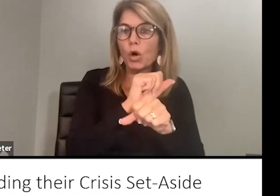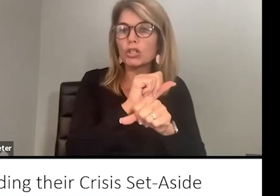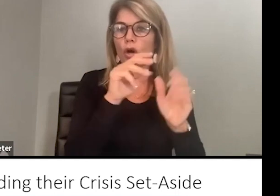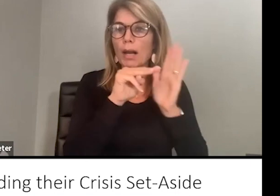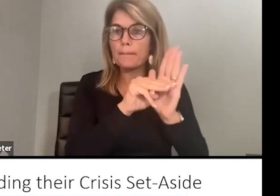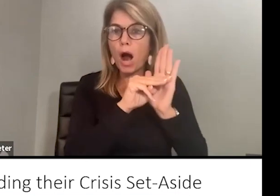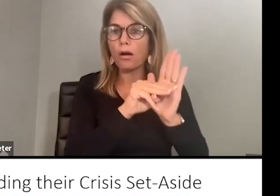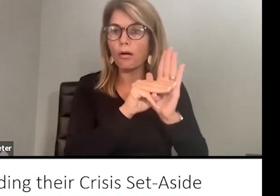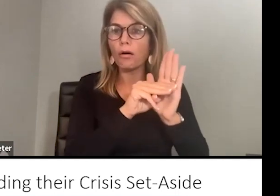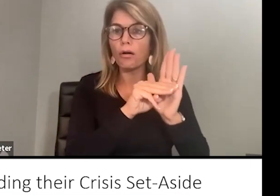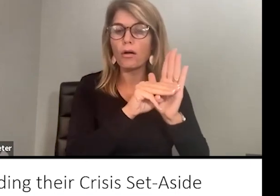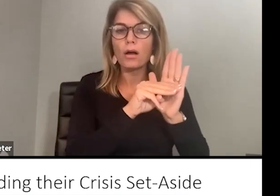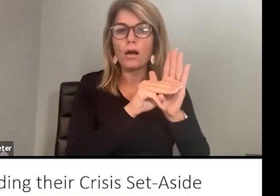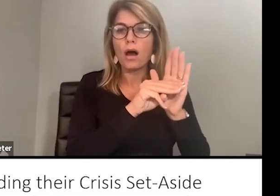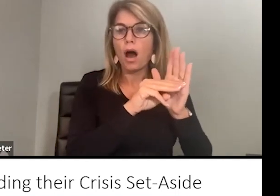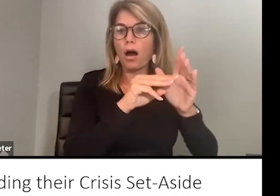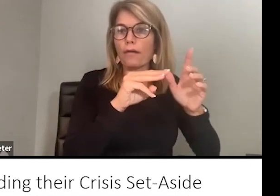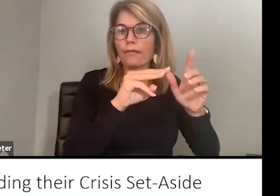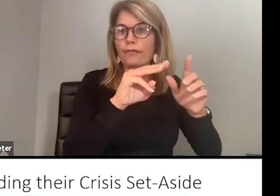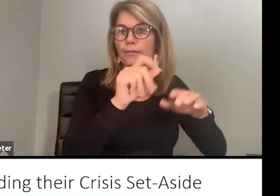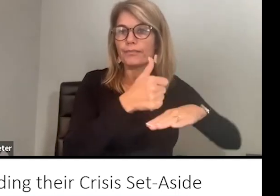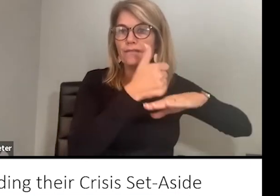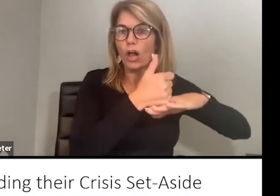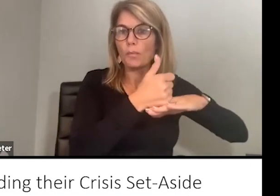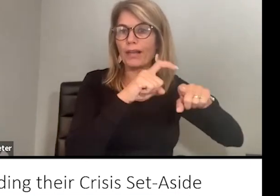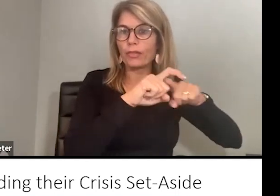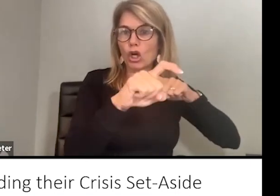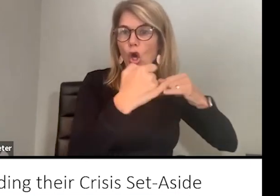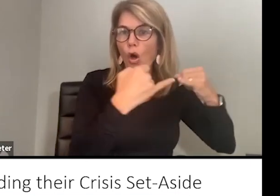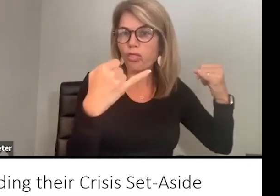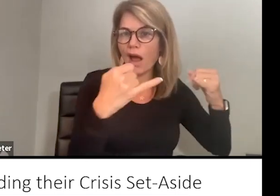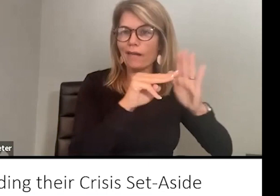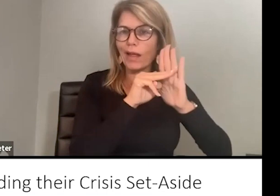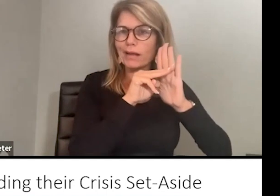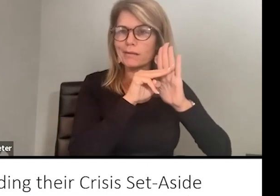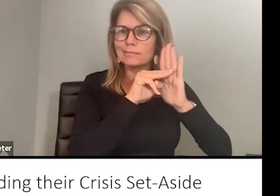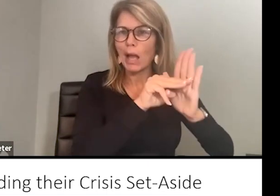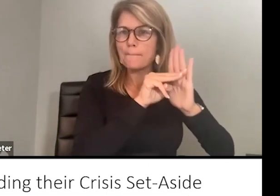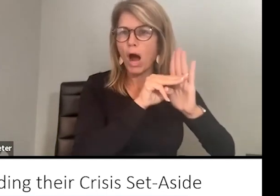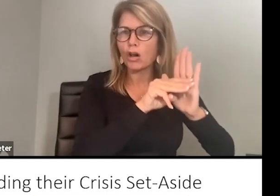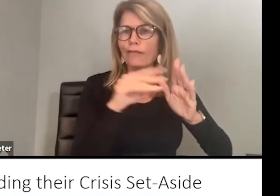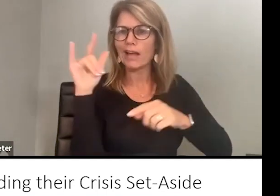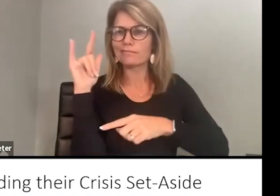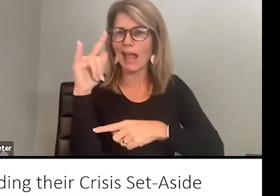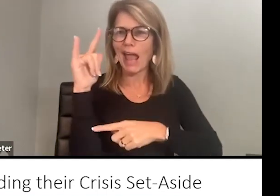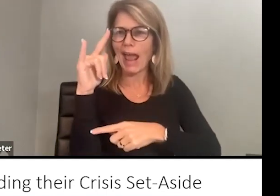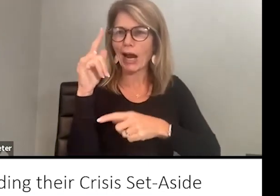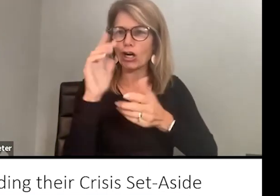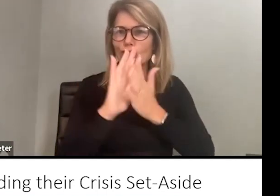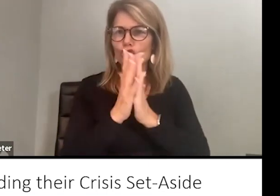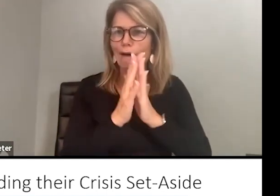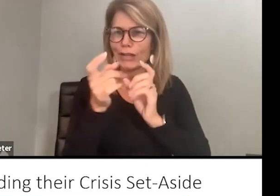manning their call line to develop what's called what's the sort of a model of air traffic control. The third one down there.